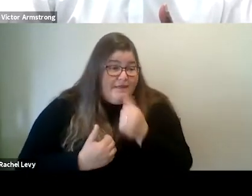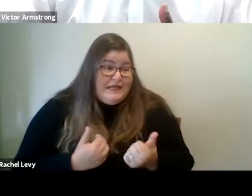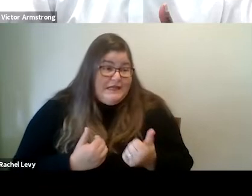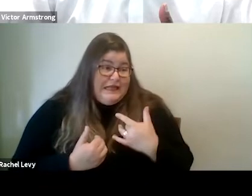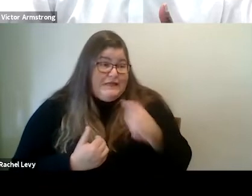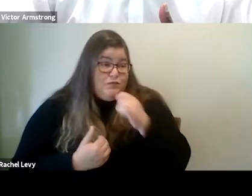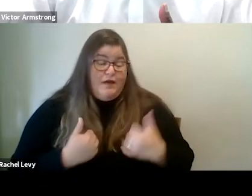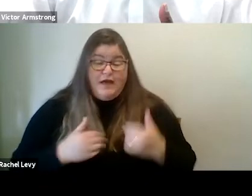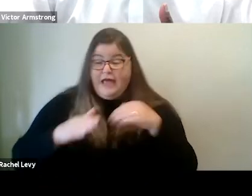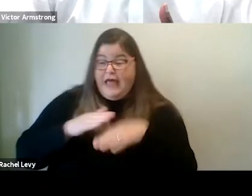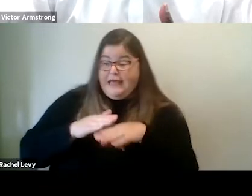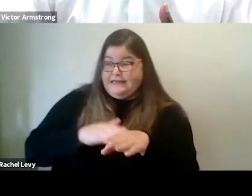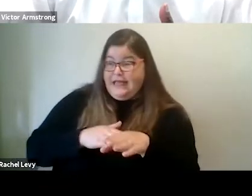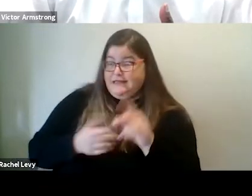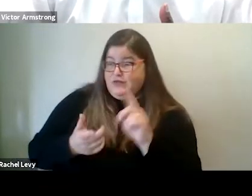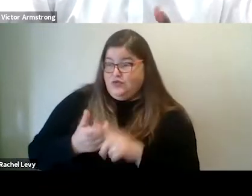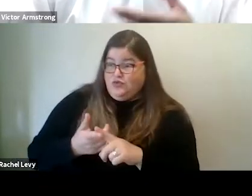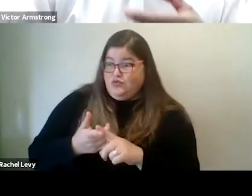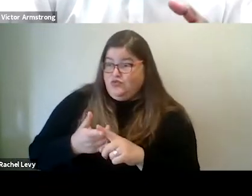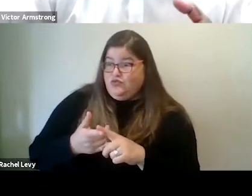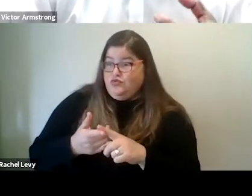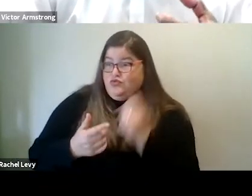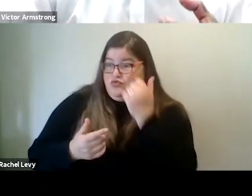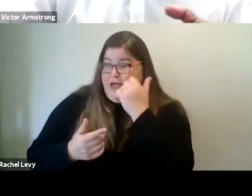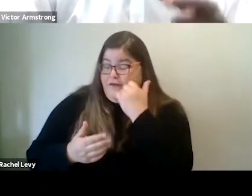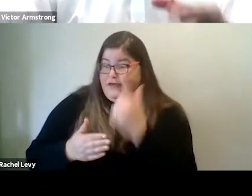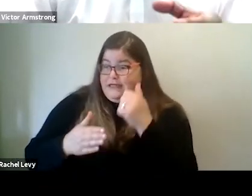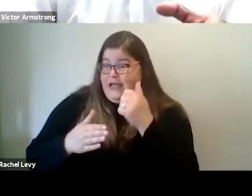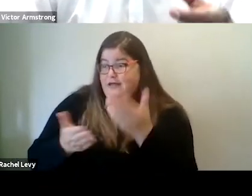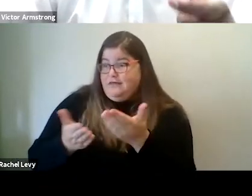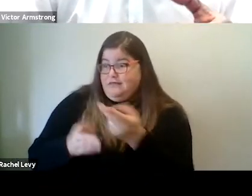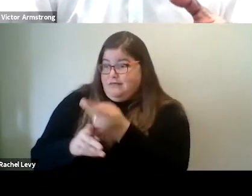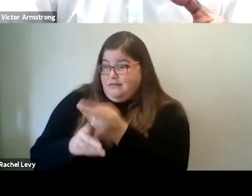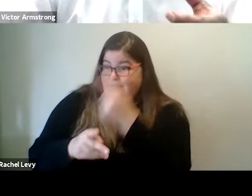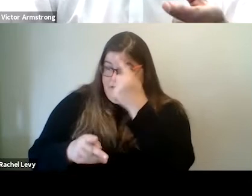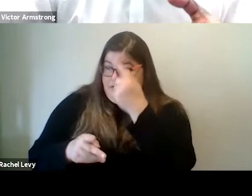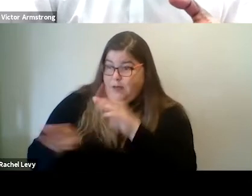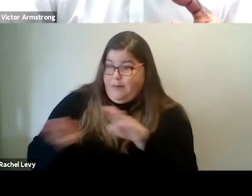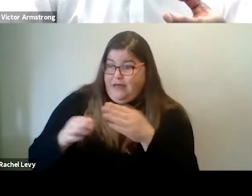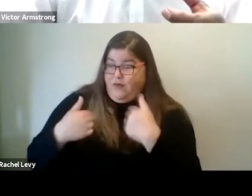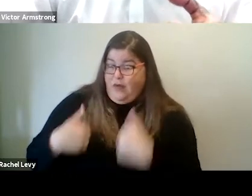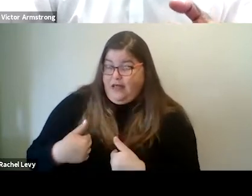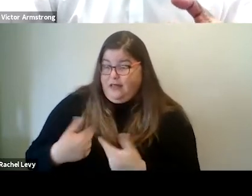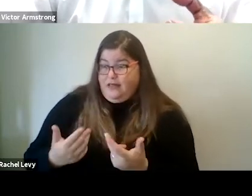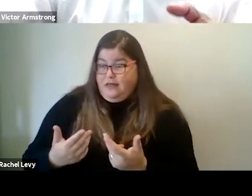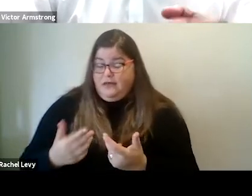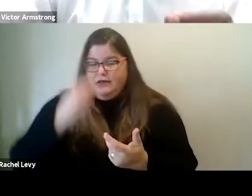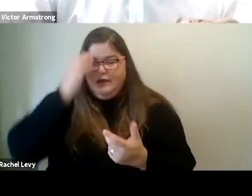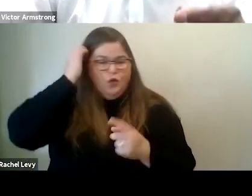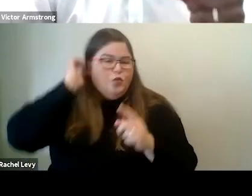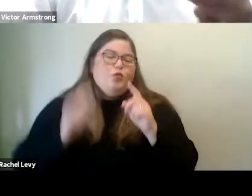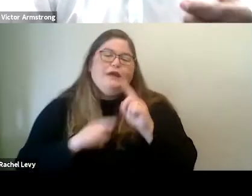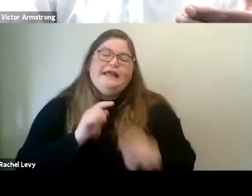crisis services in the communities where they live. We cannot ignore how a person of color enters the behavioral